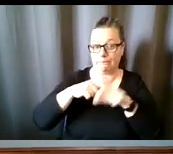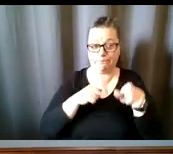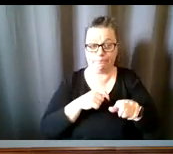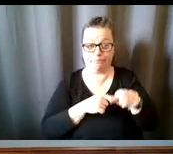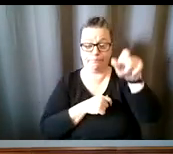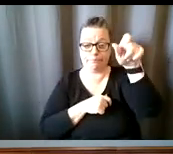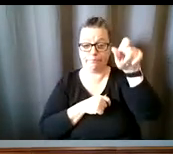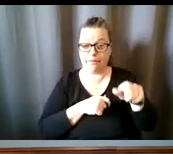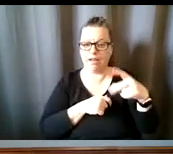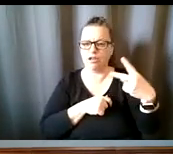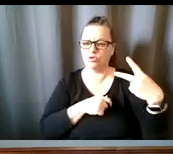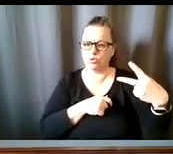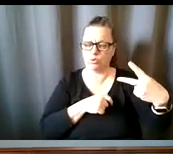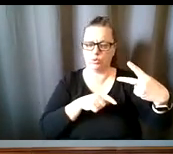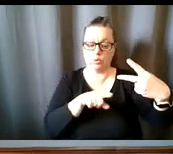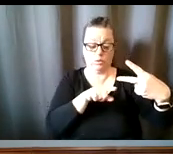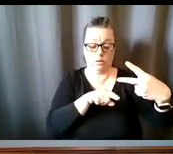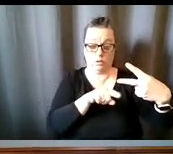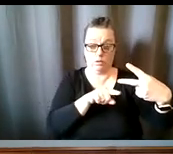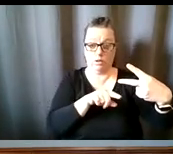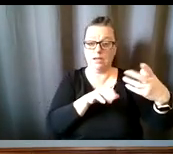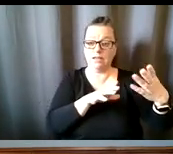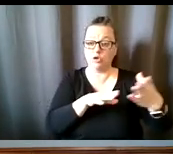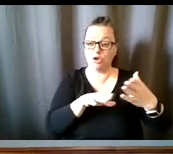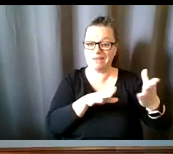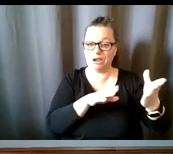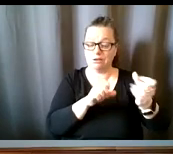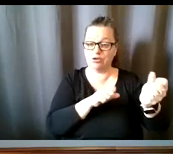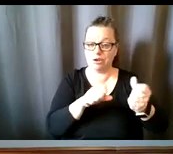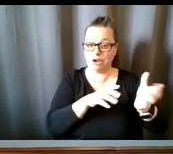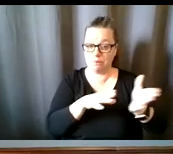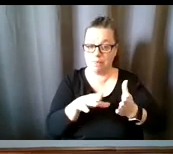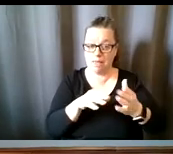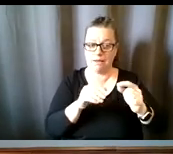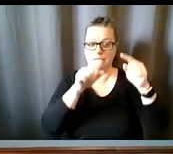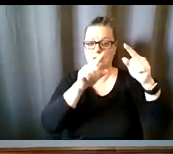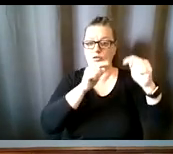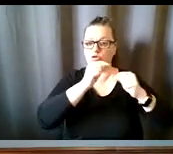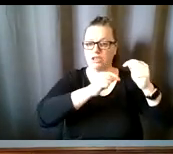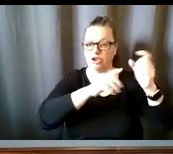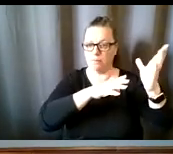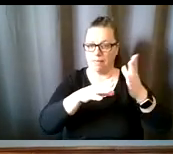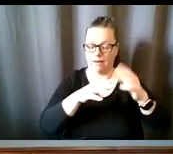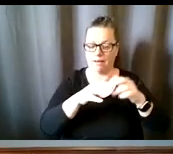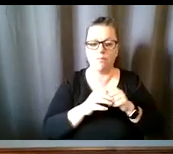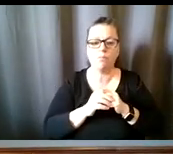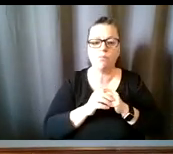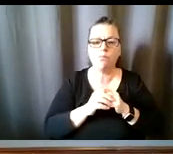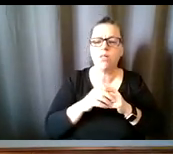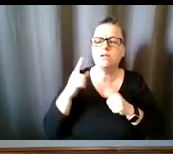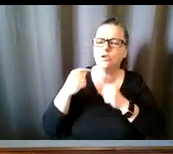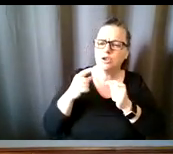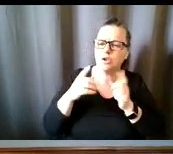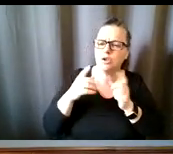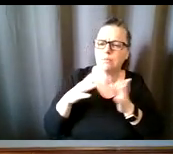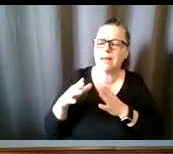spectrums. One on the bottom is strategic planning, and on the top is your traditional planning. Traditional planning is really about, hey, we've got something to do,